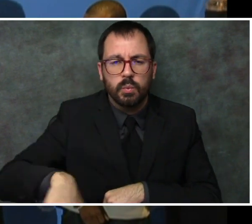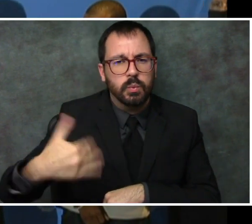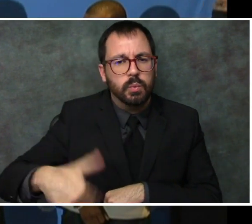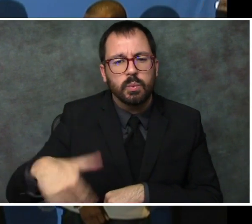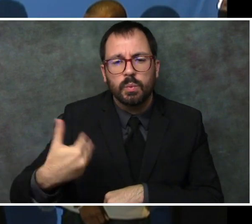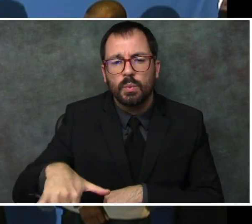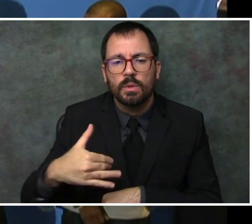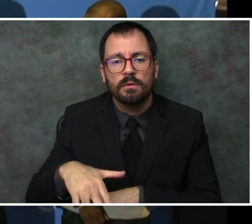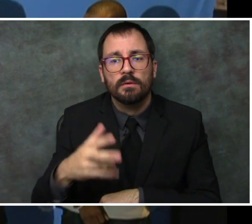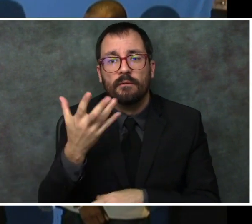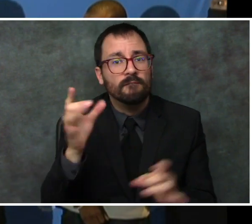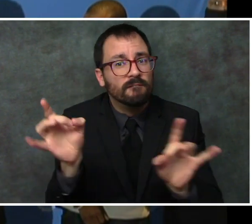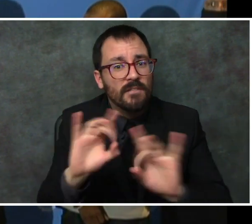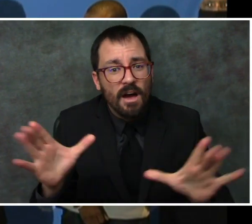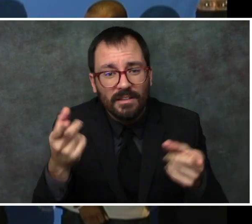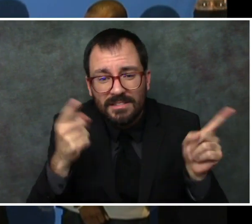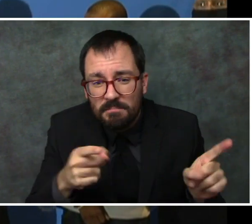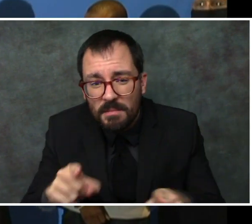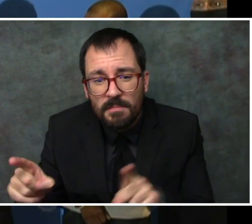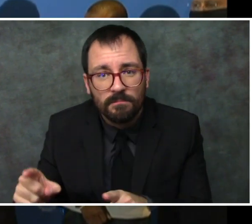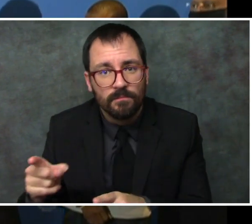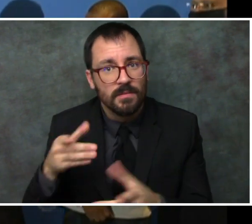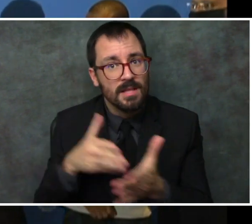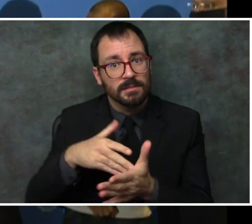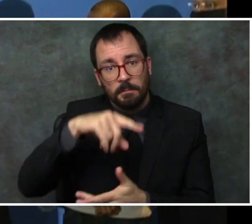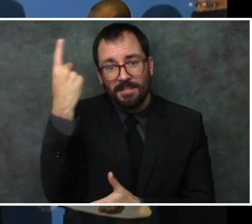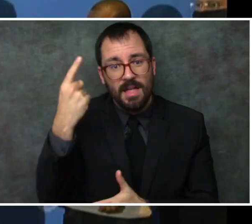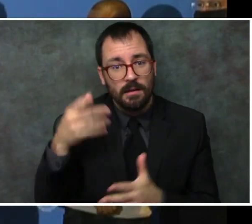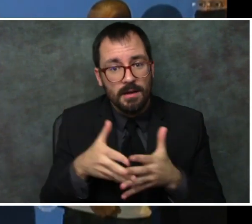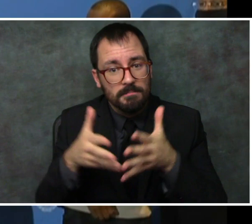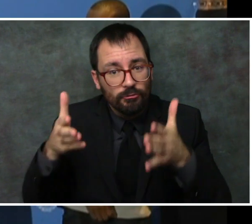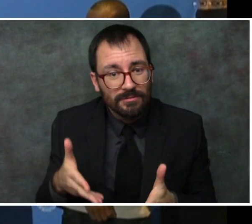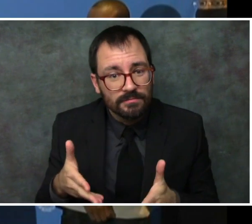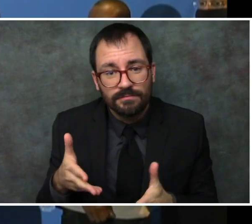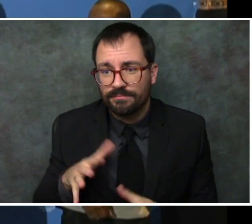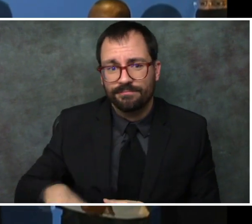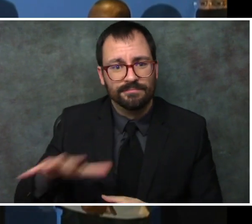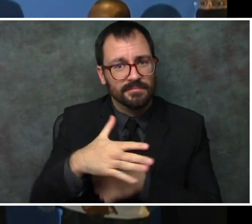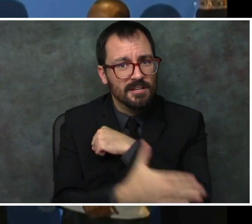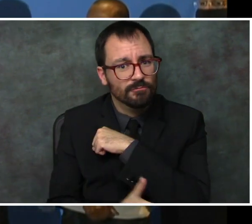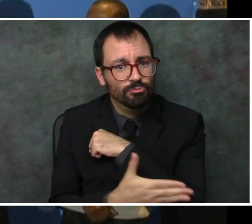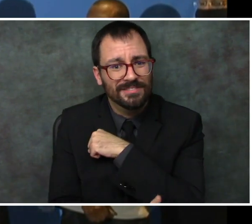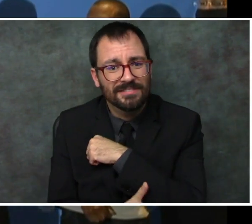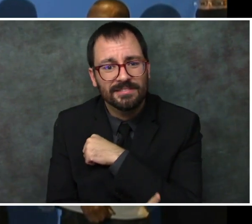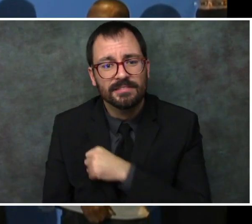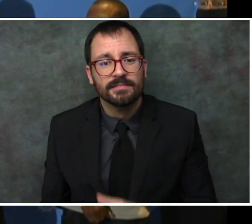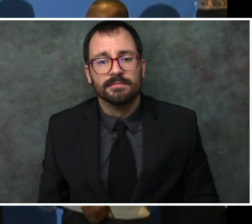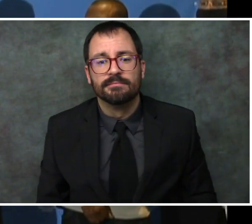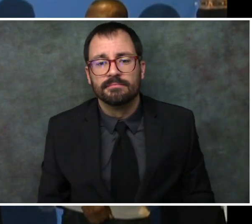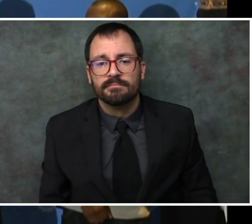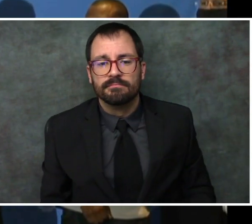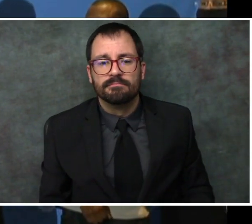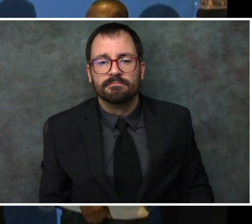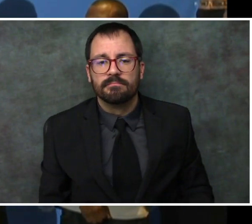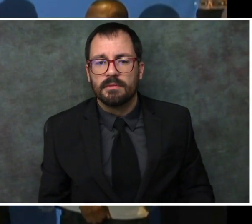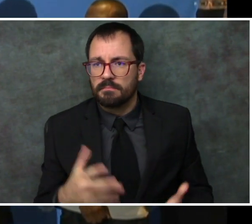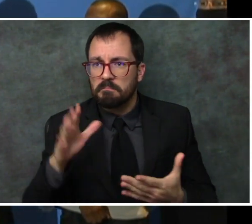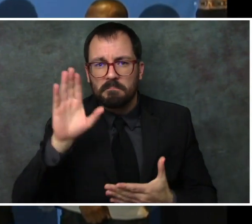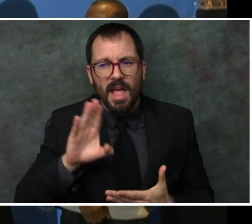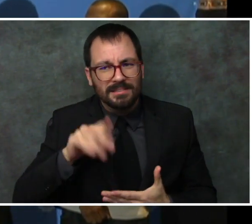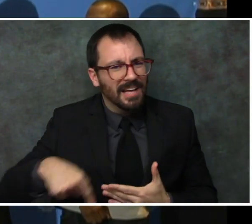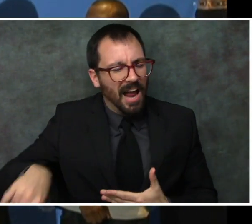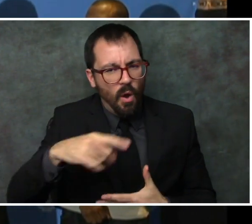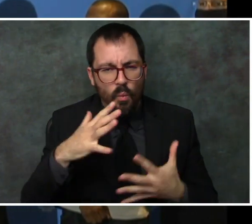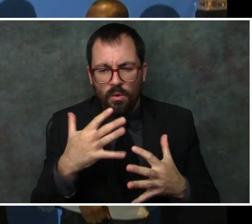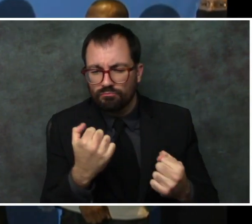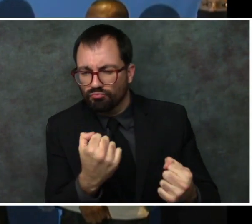Americans all across our country, and the powerful and passionate response in the communities of Boston. They combined to